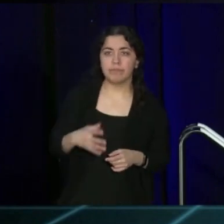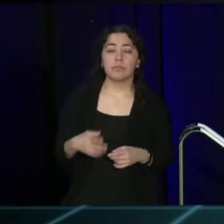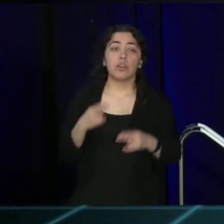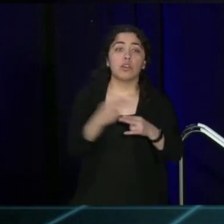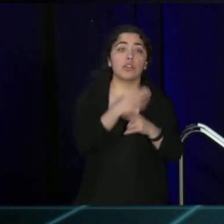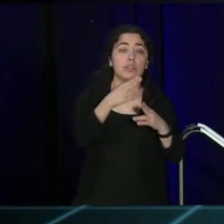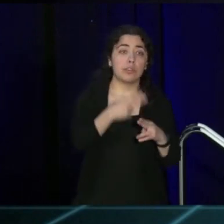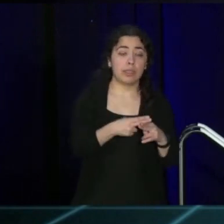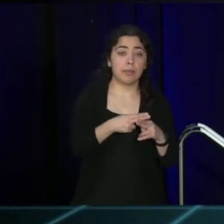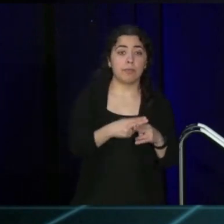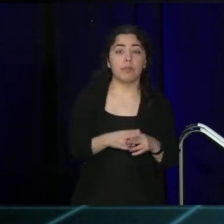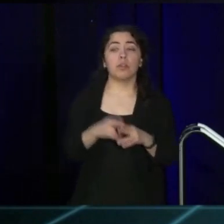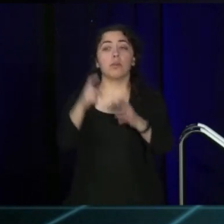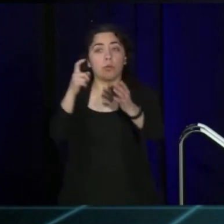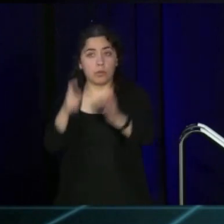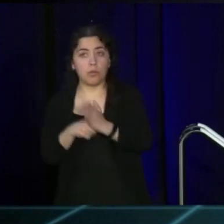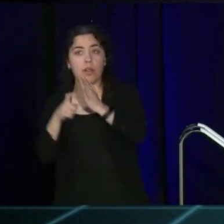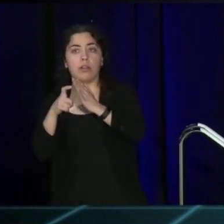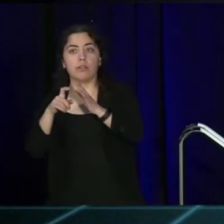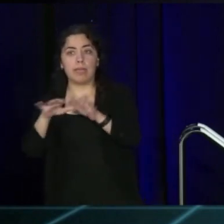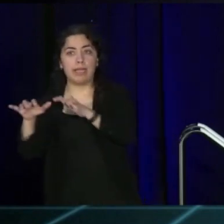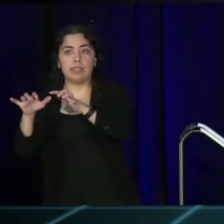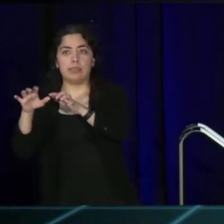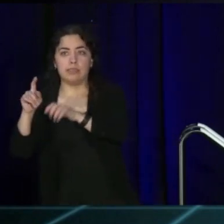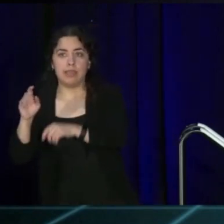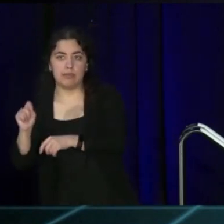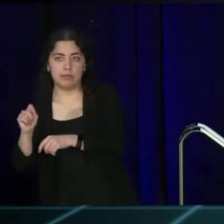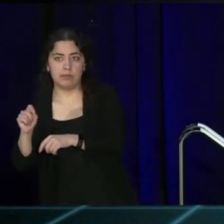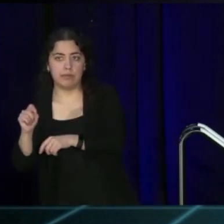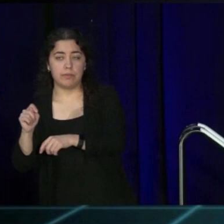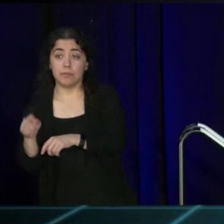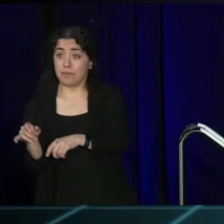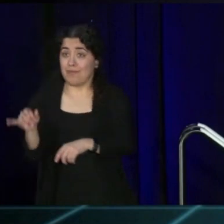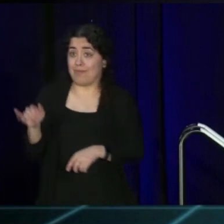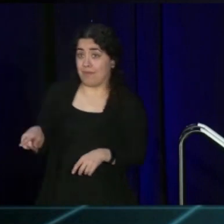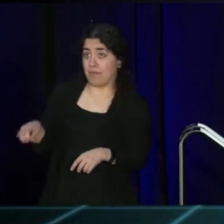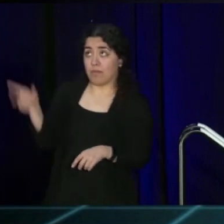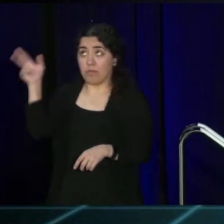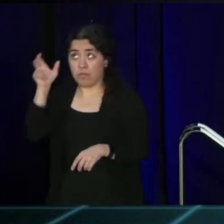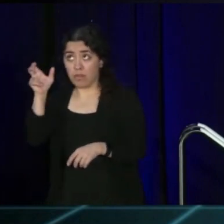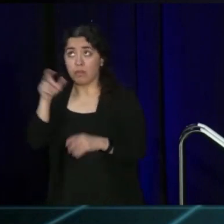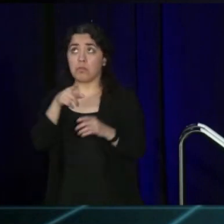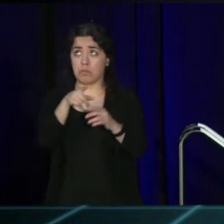text. So now we've marked required fields,